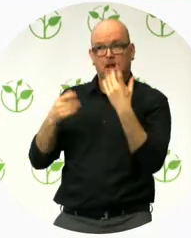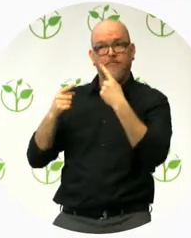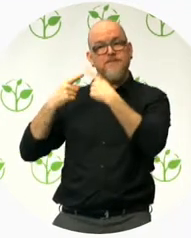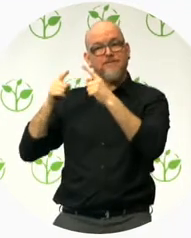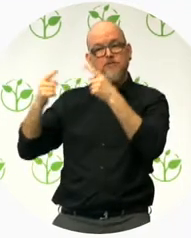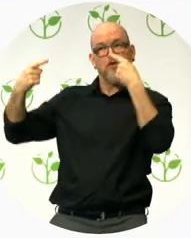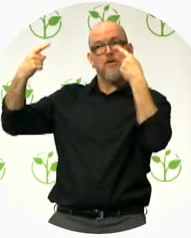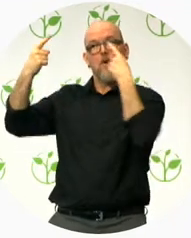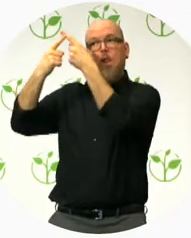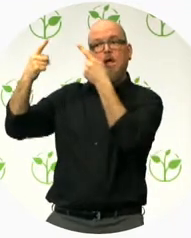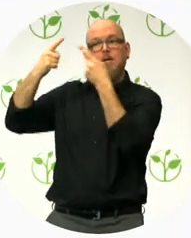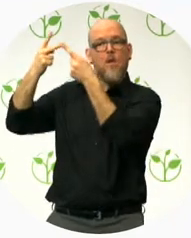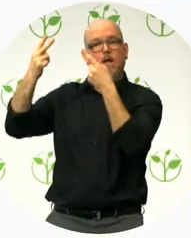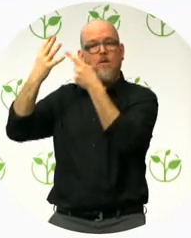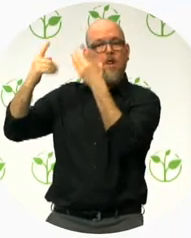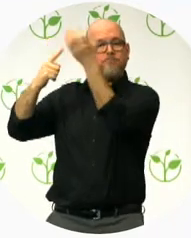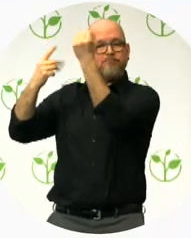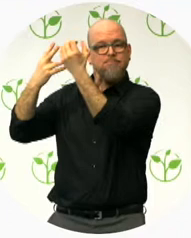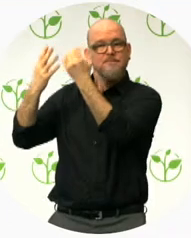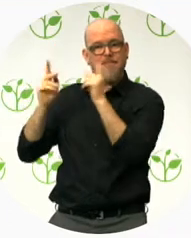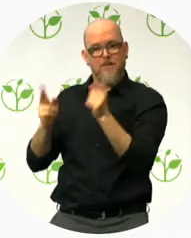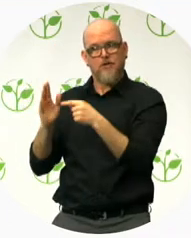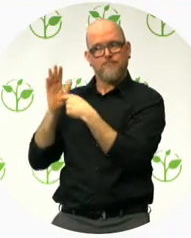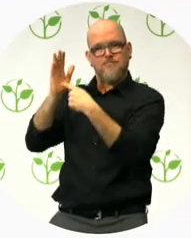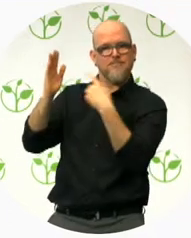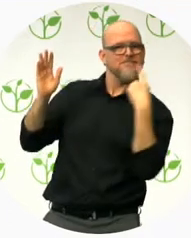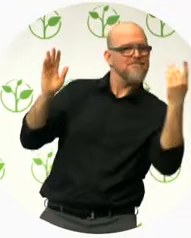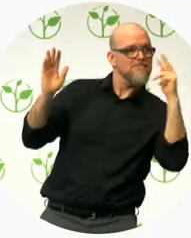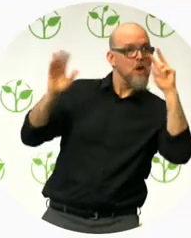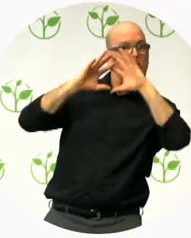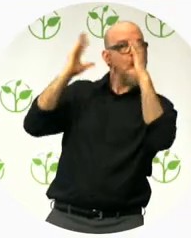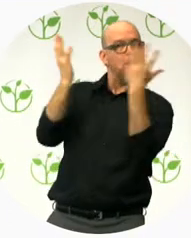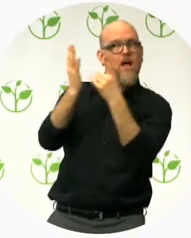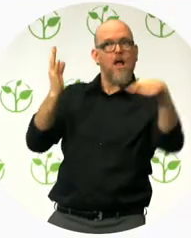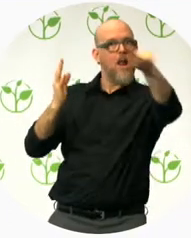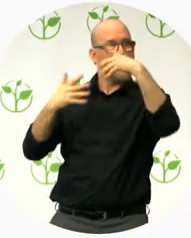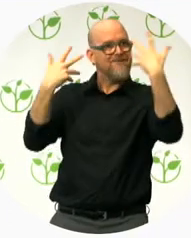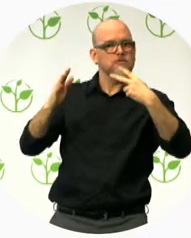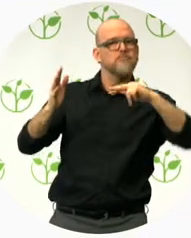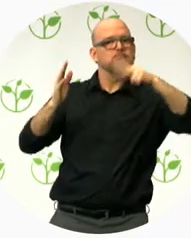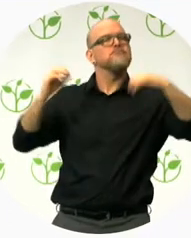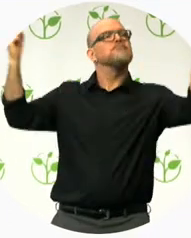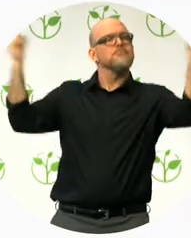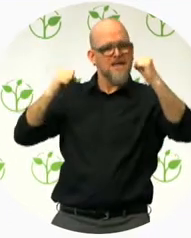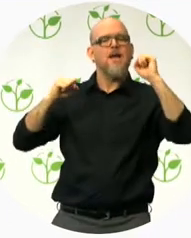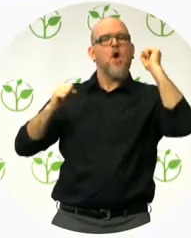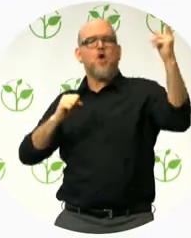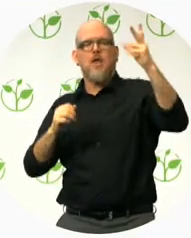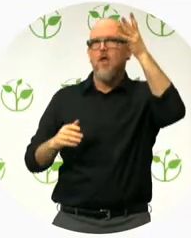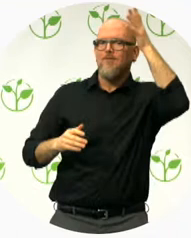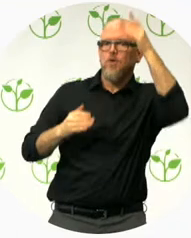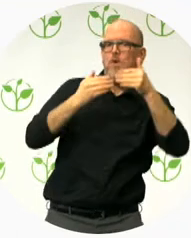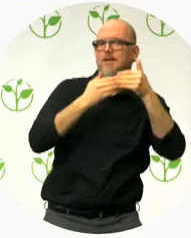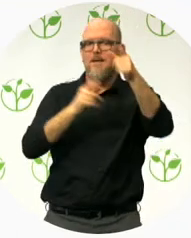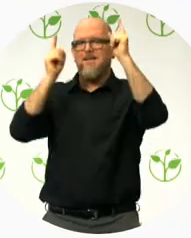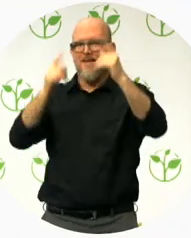constitute an unprecedented global agreement to build a future that is sustainable and really inclusive of